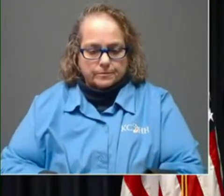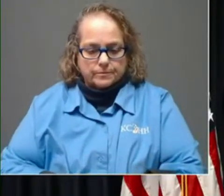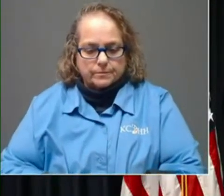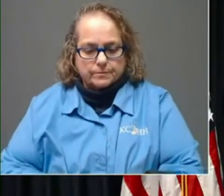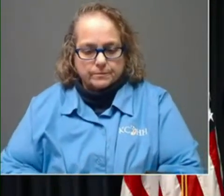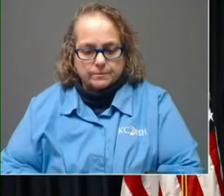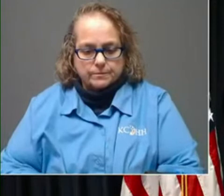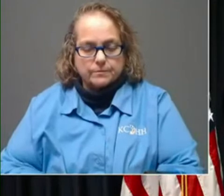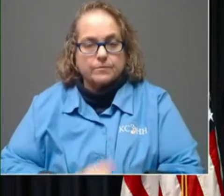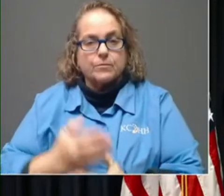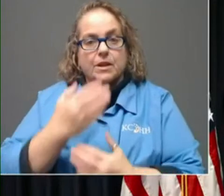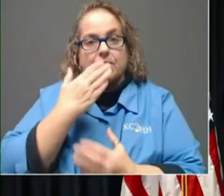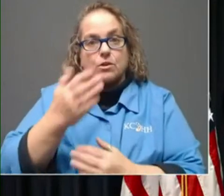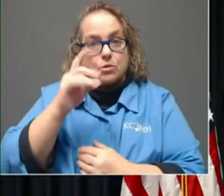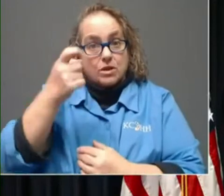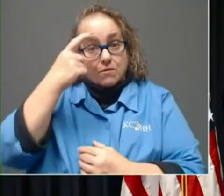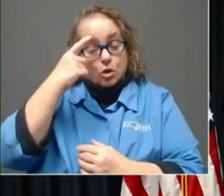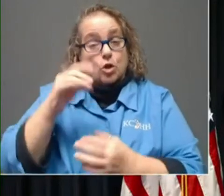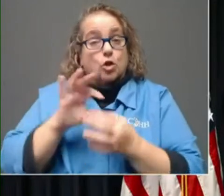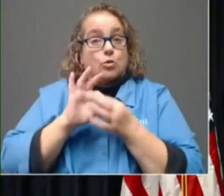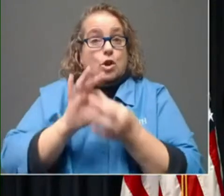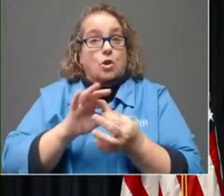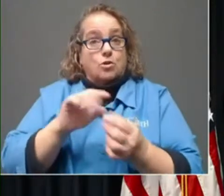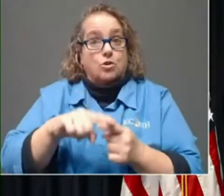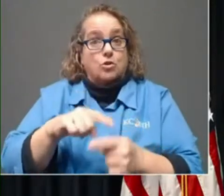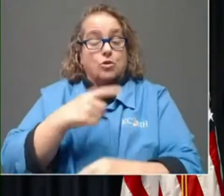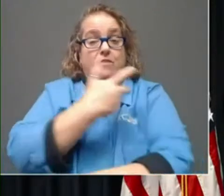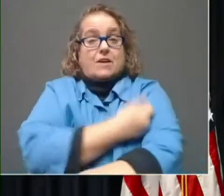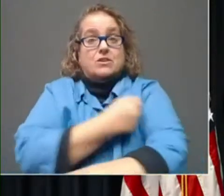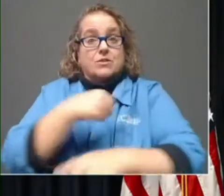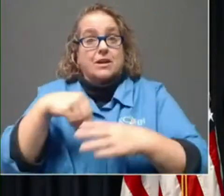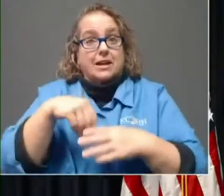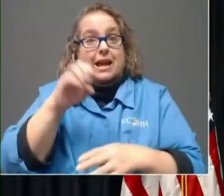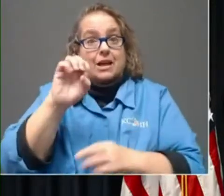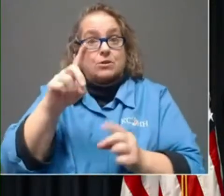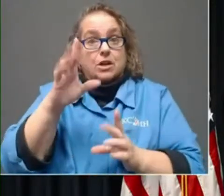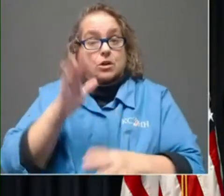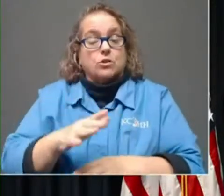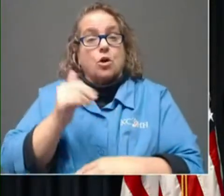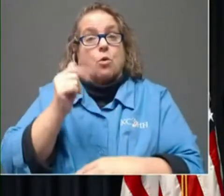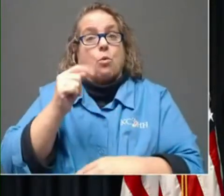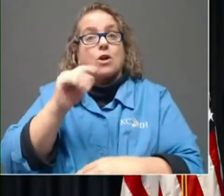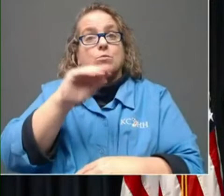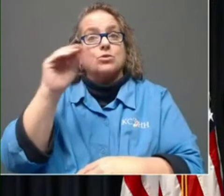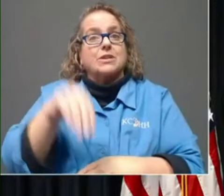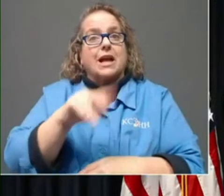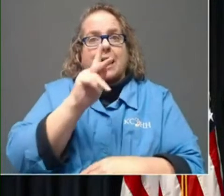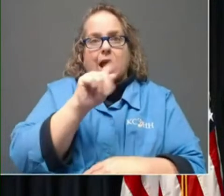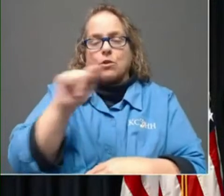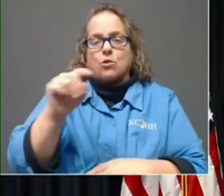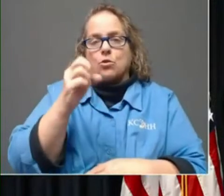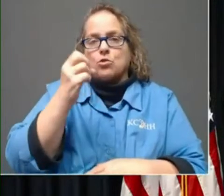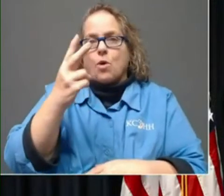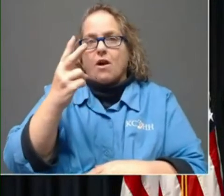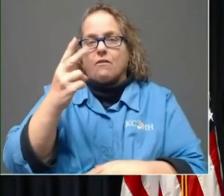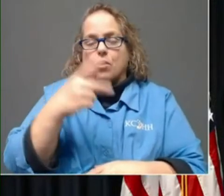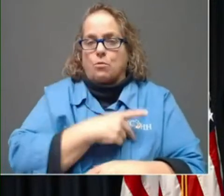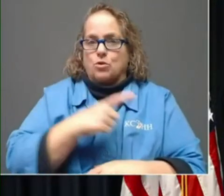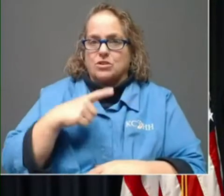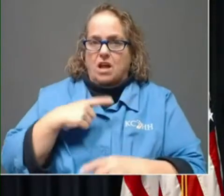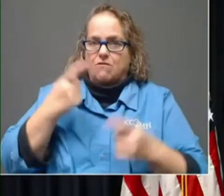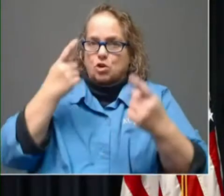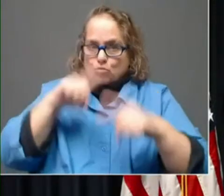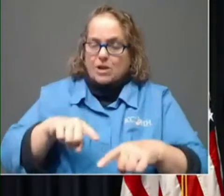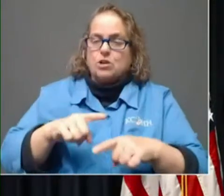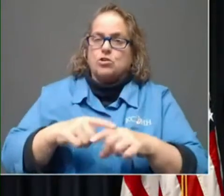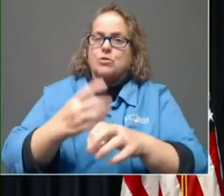Thank you, Governor. Regarding the vaccination of educators, what percentage of K-12 personnel in the Commonwealth have agreed to receive the vaccine?